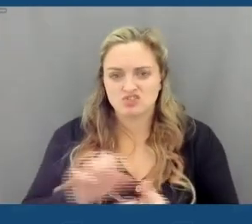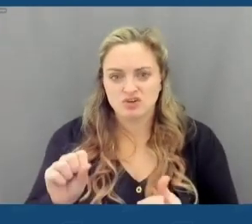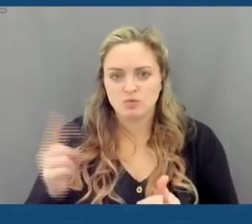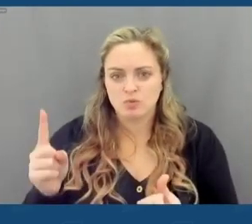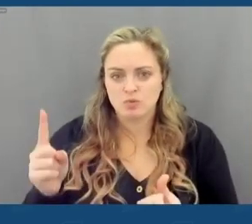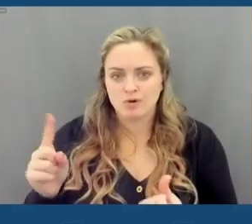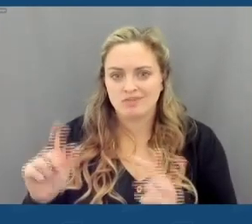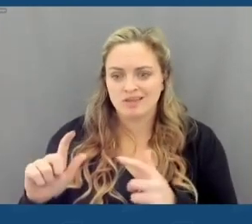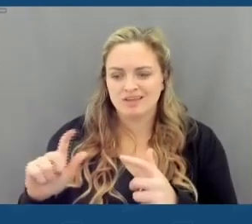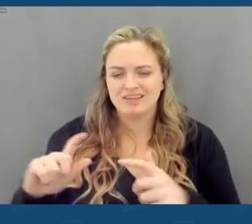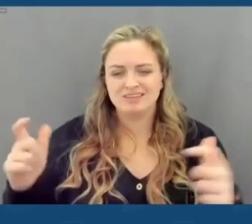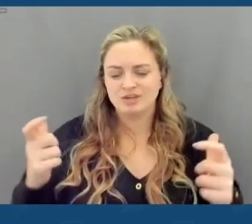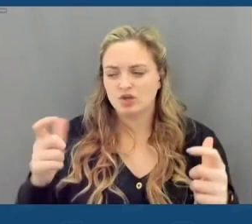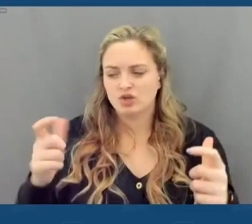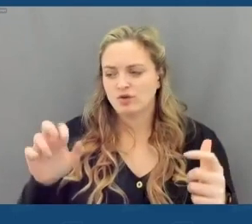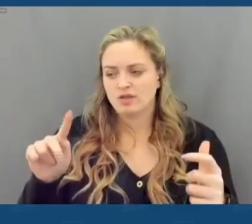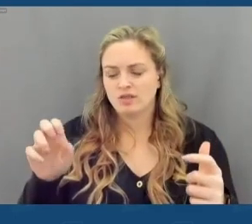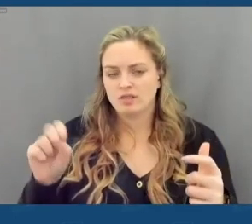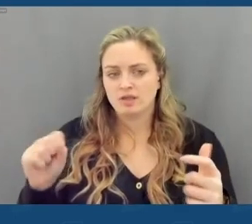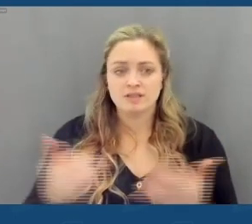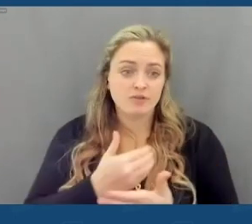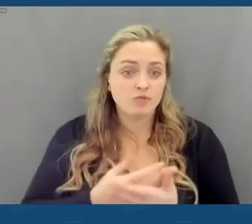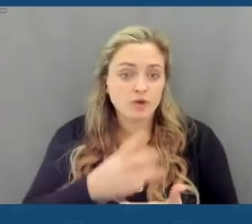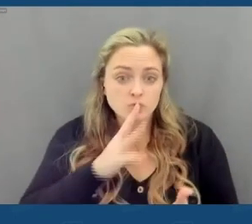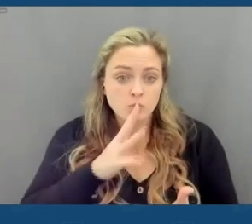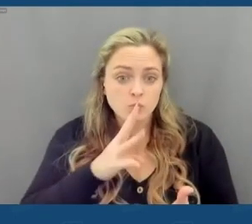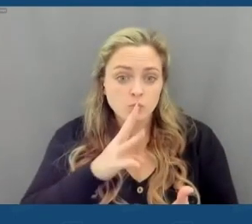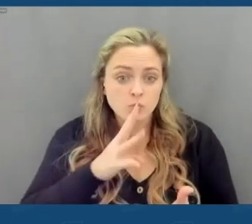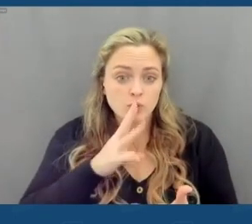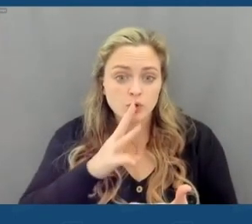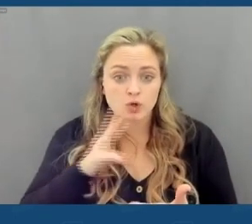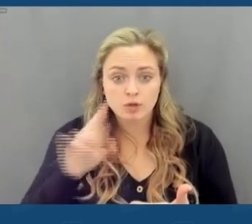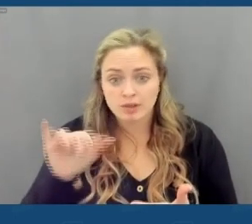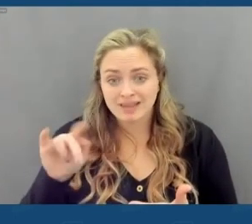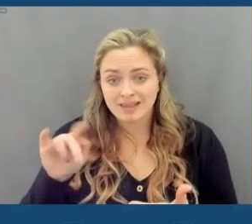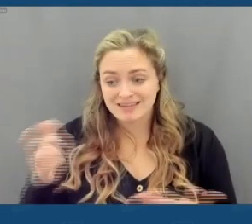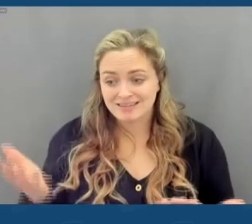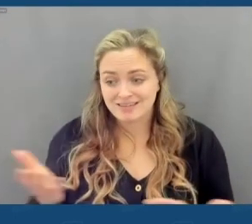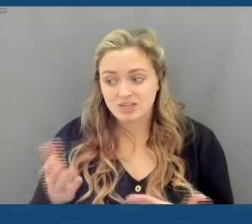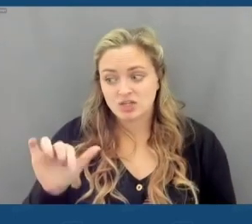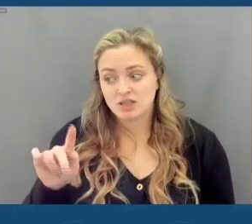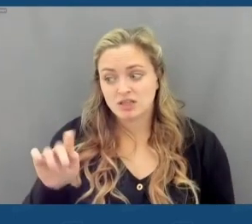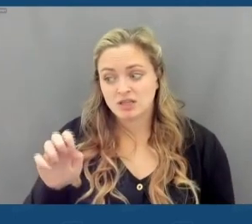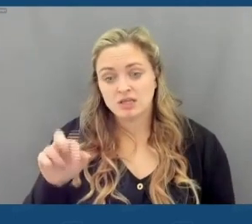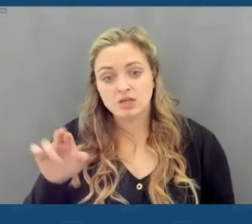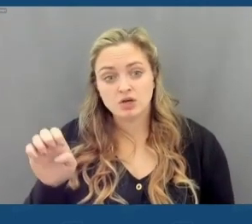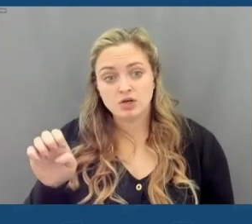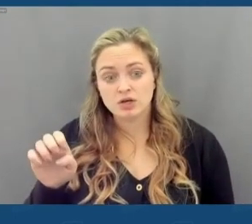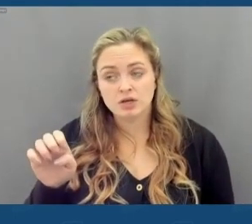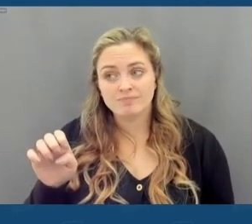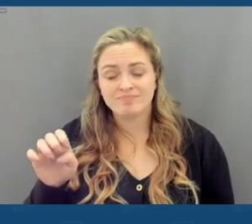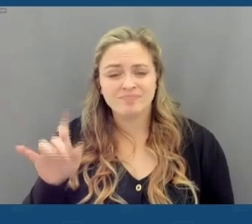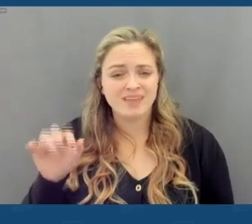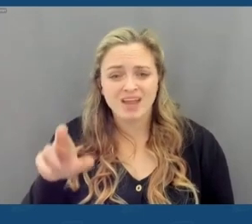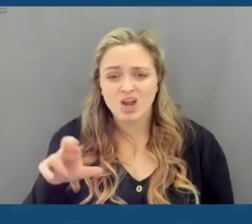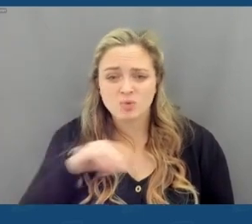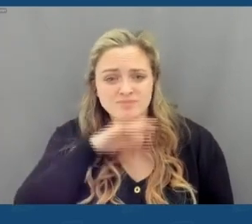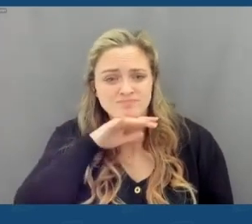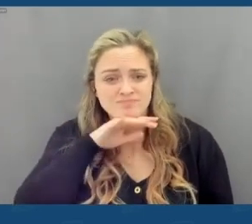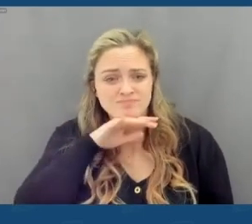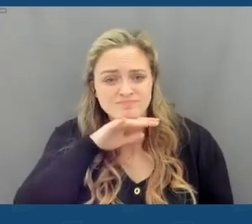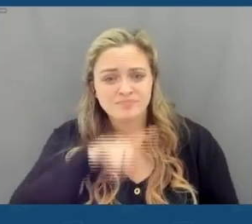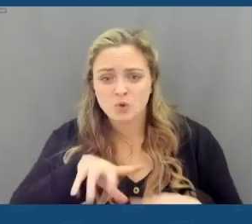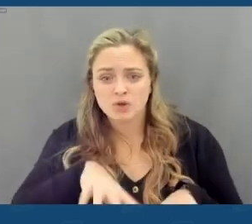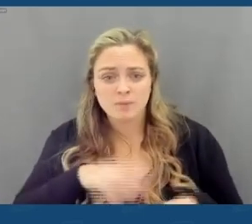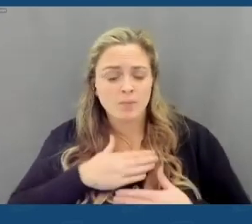great freshwater bodies on this earth, Lake Erie. The air was contaminated. You couldn't breathe it. People got